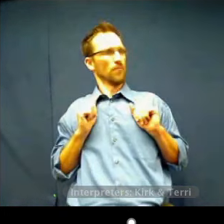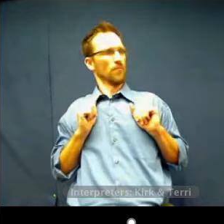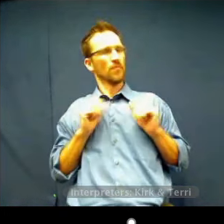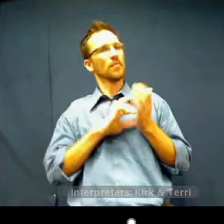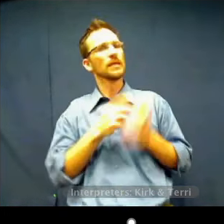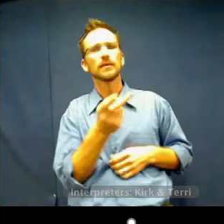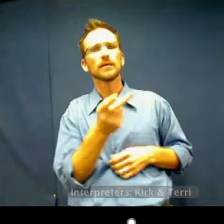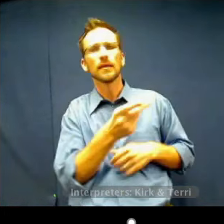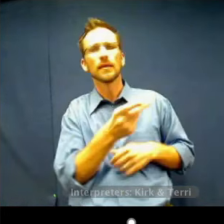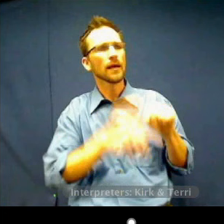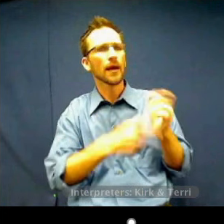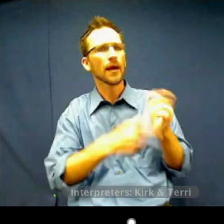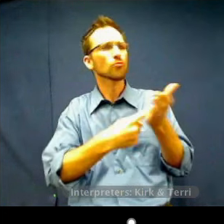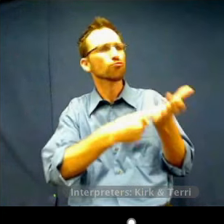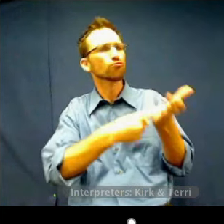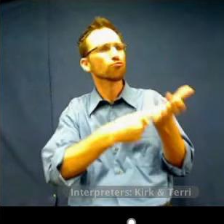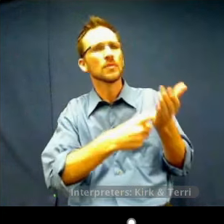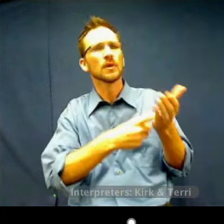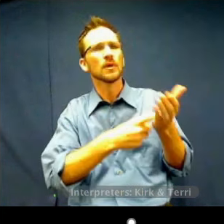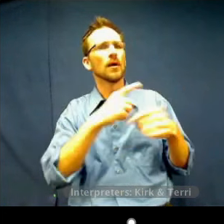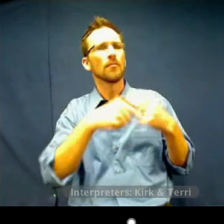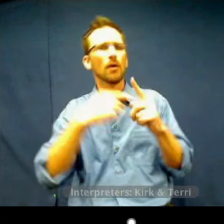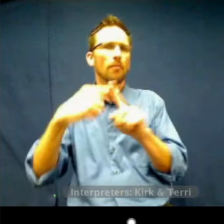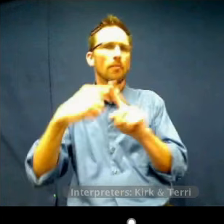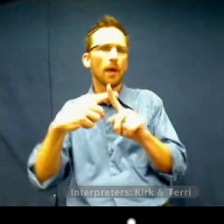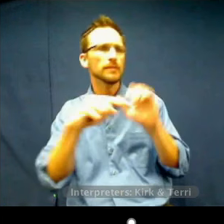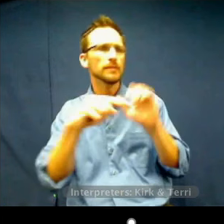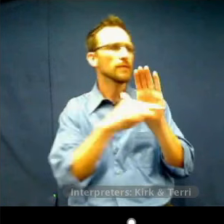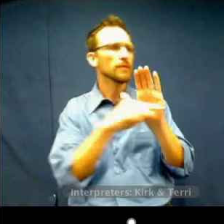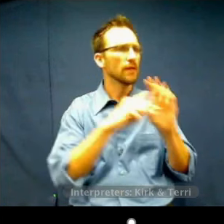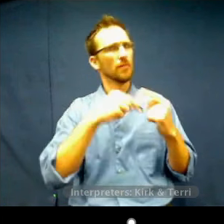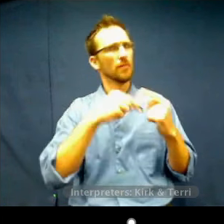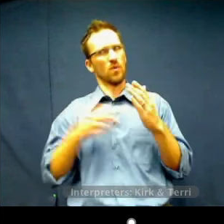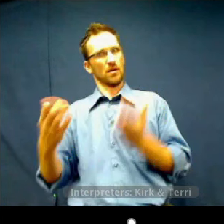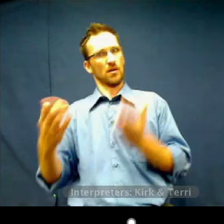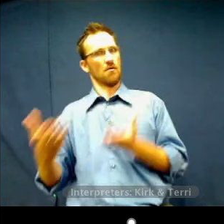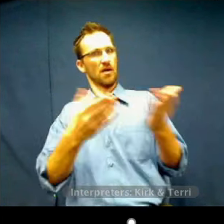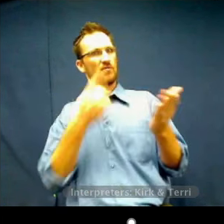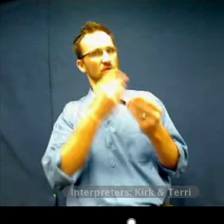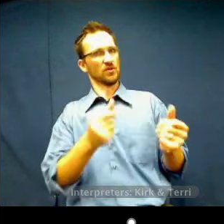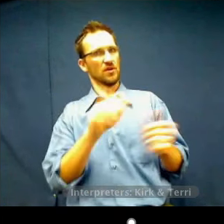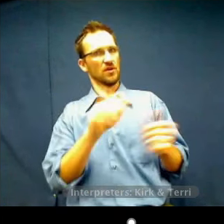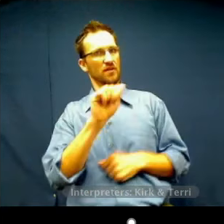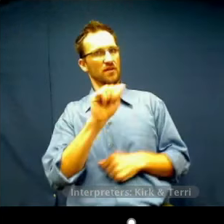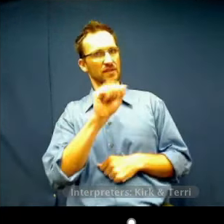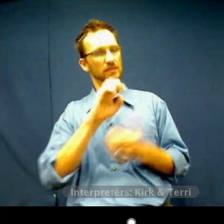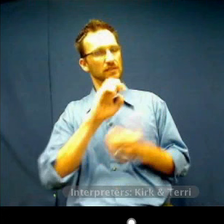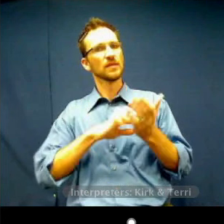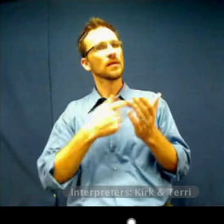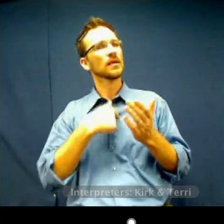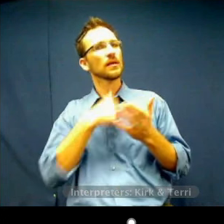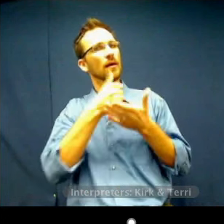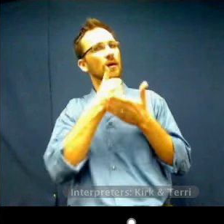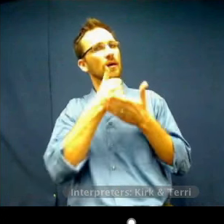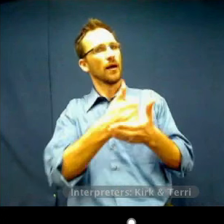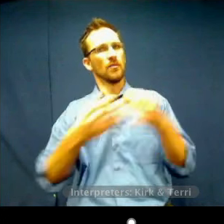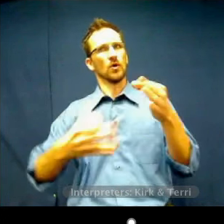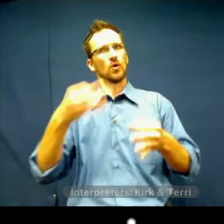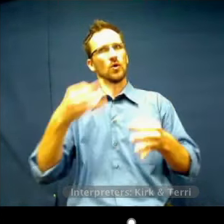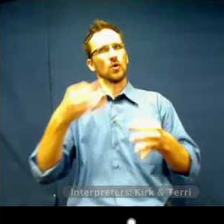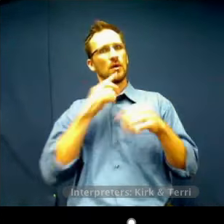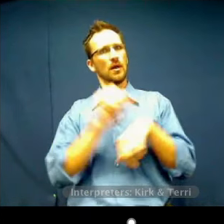any offer to resolve the case. So I'm not assisting the court in its efficient